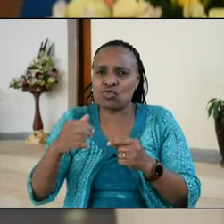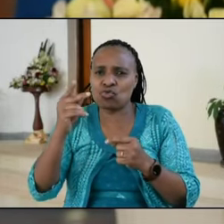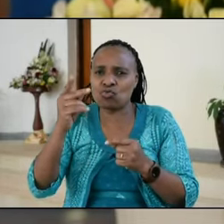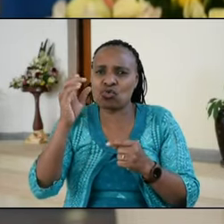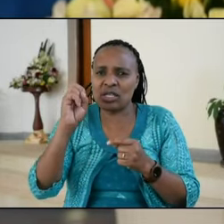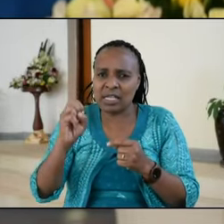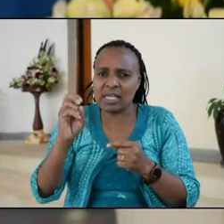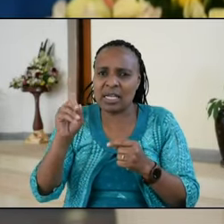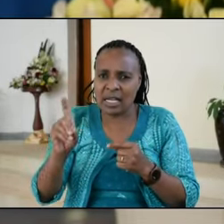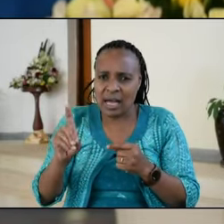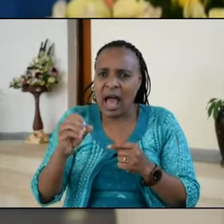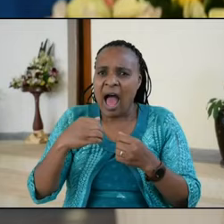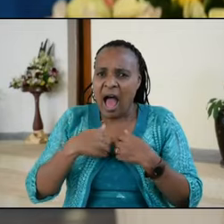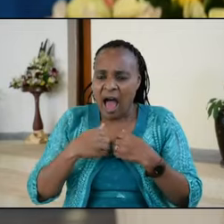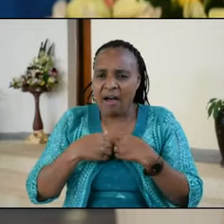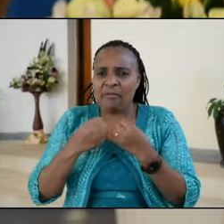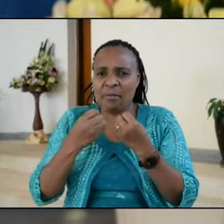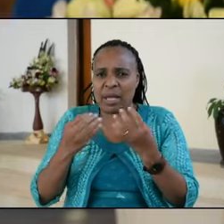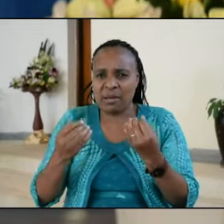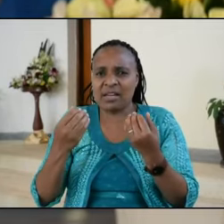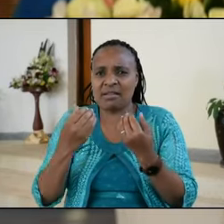Jude has, you know,